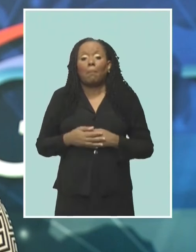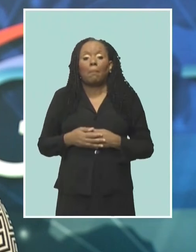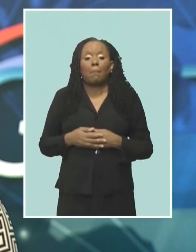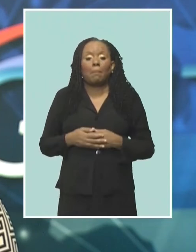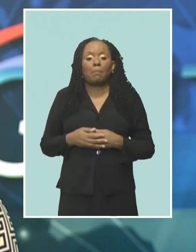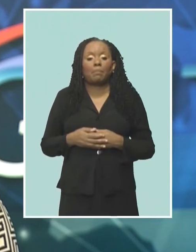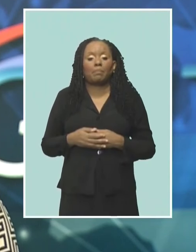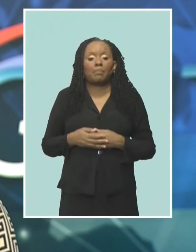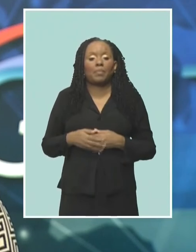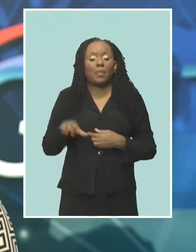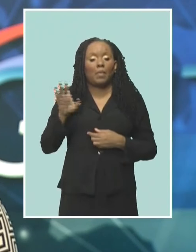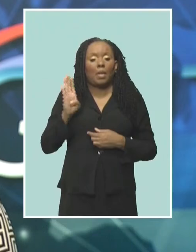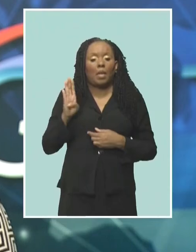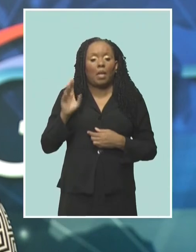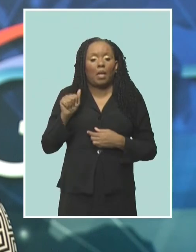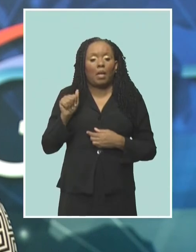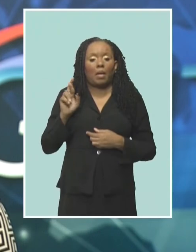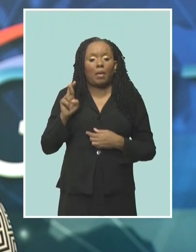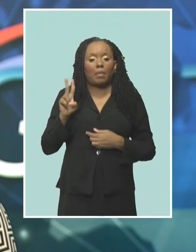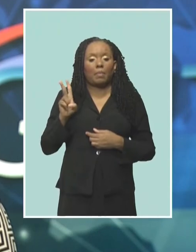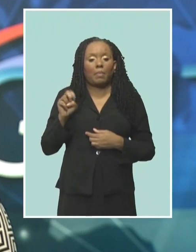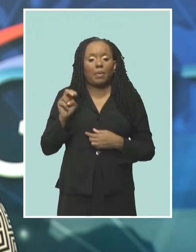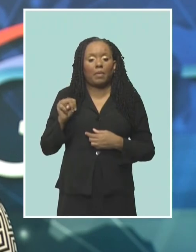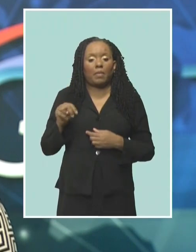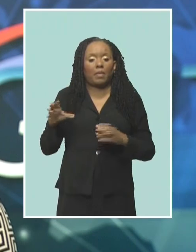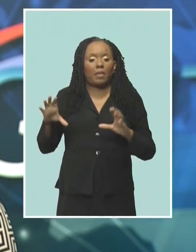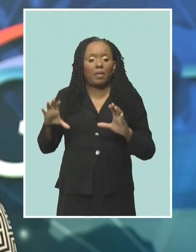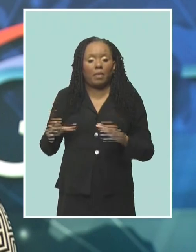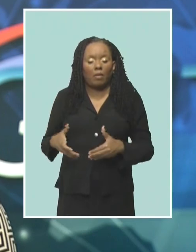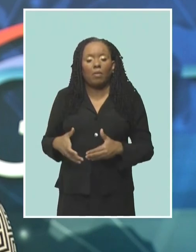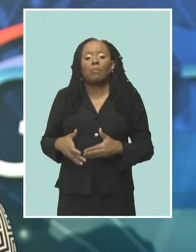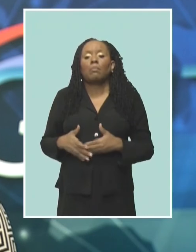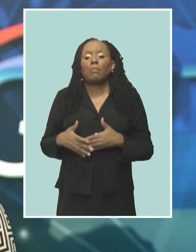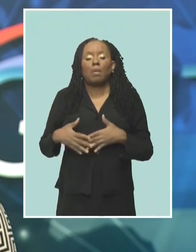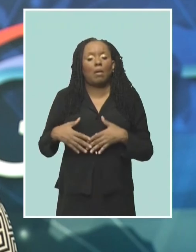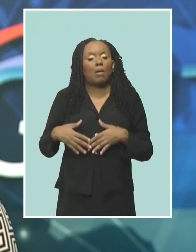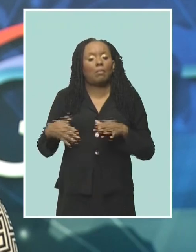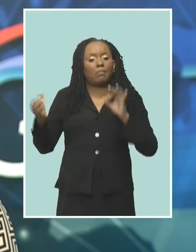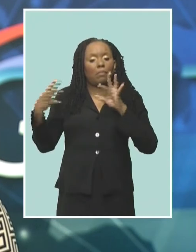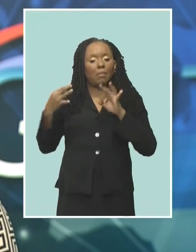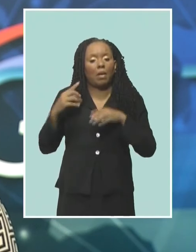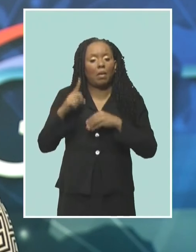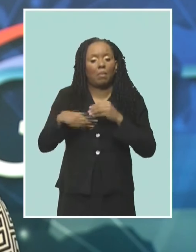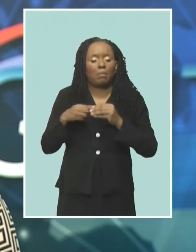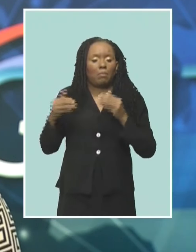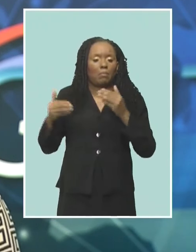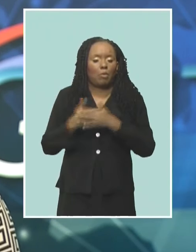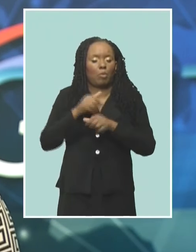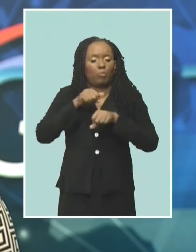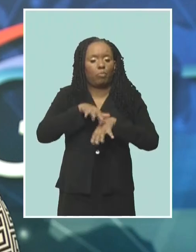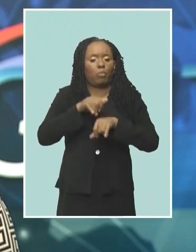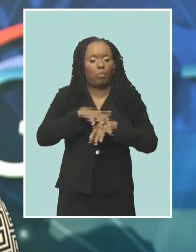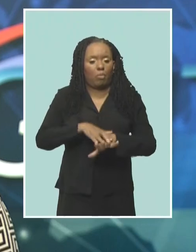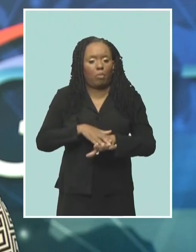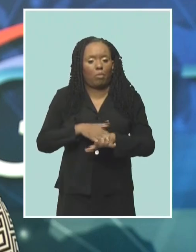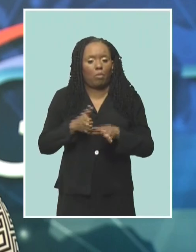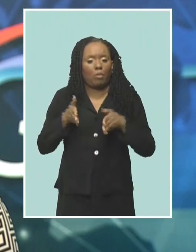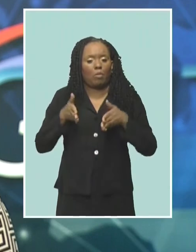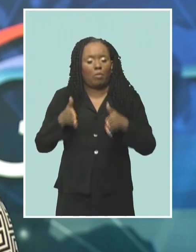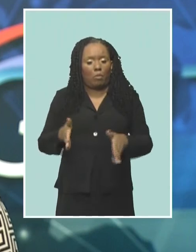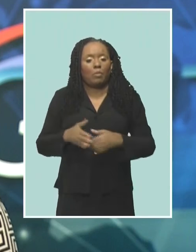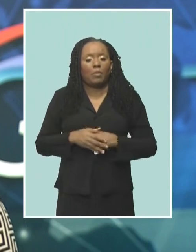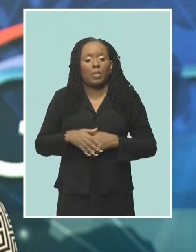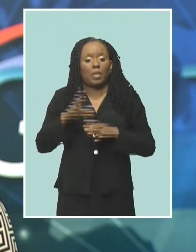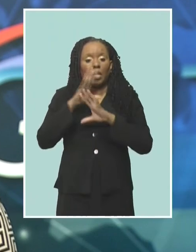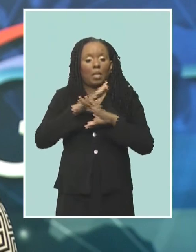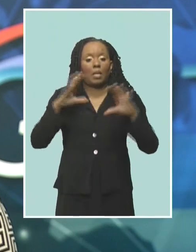and Entrepreneurs, or BARVEN, has also been giving its take on the new route and experience. President Alistair Alexander